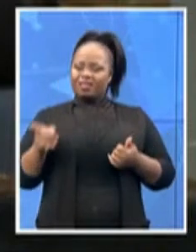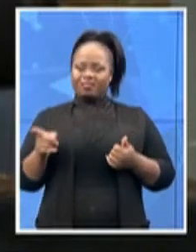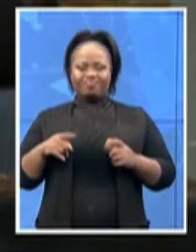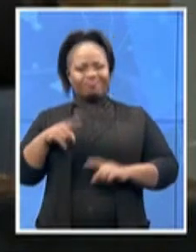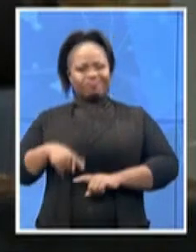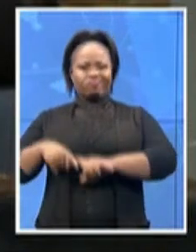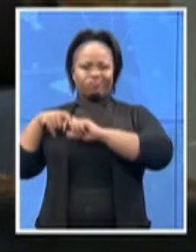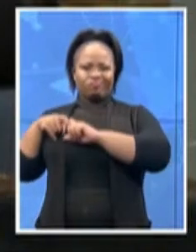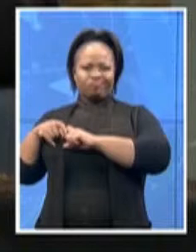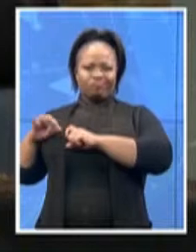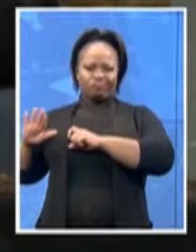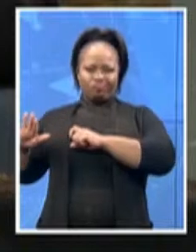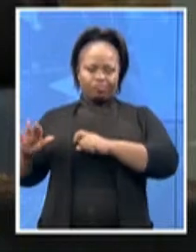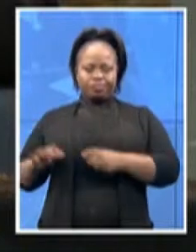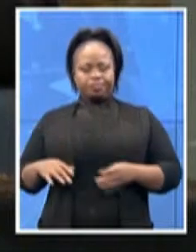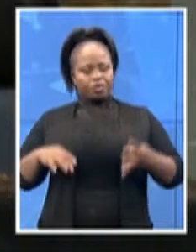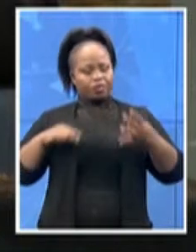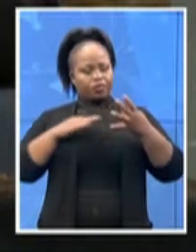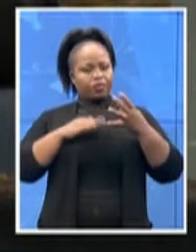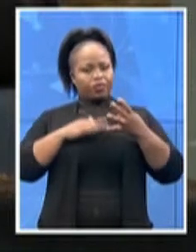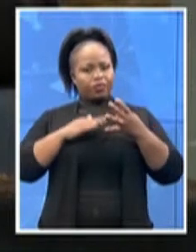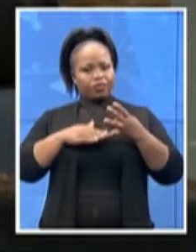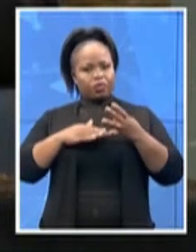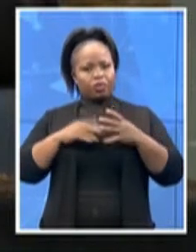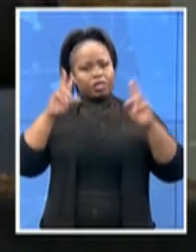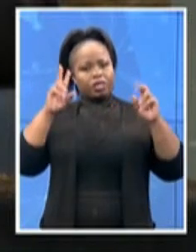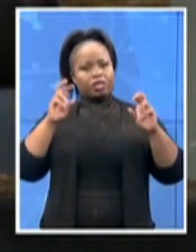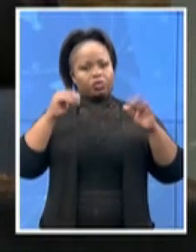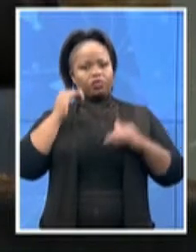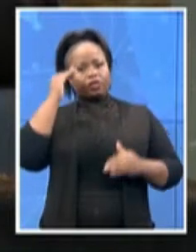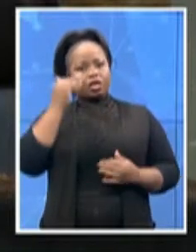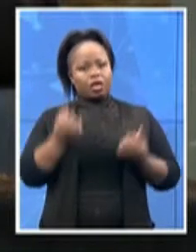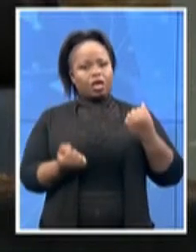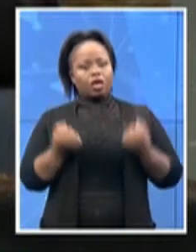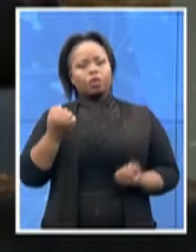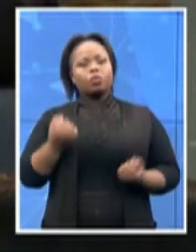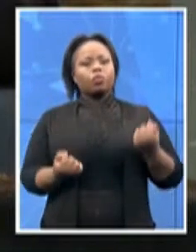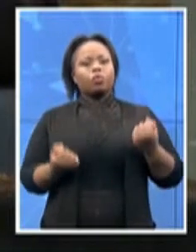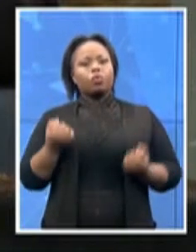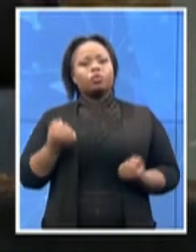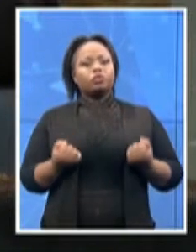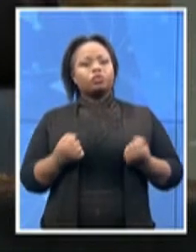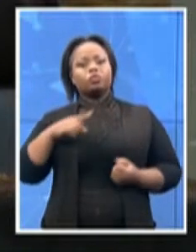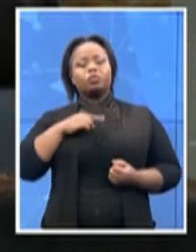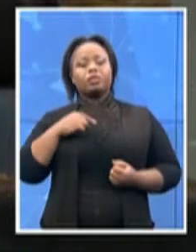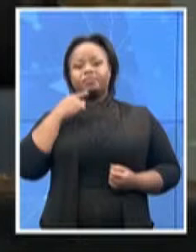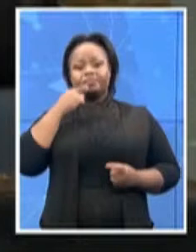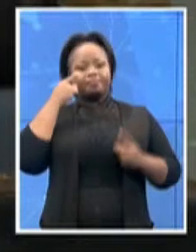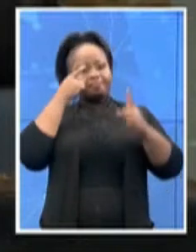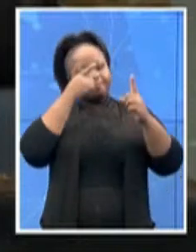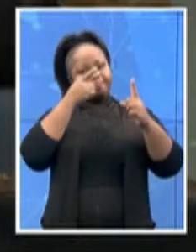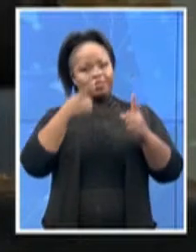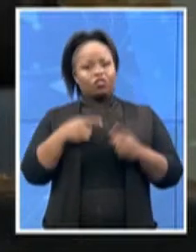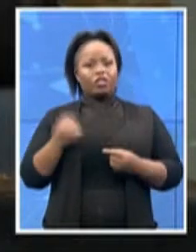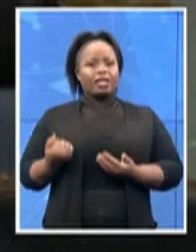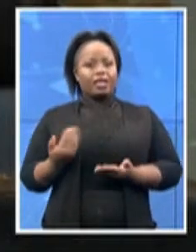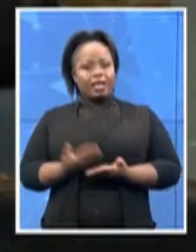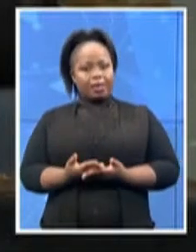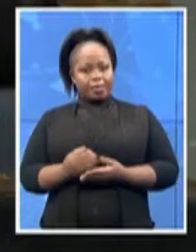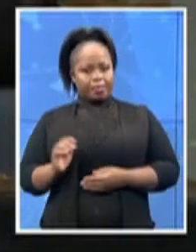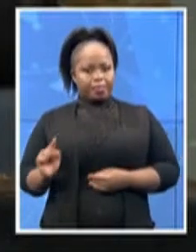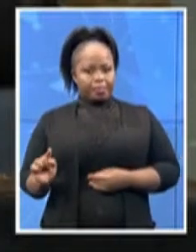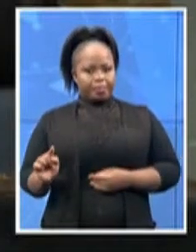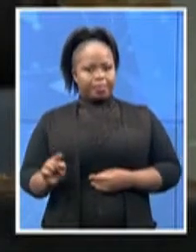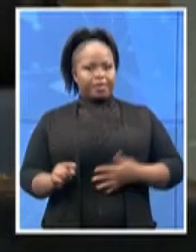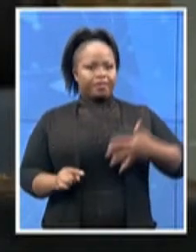is remitted to the High Court for determination of that claim. 5. The President of